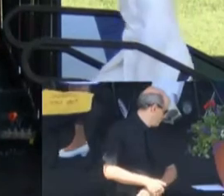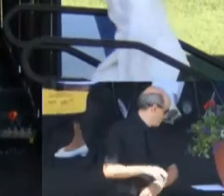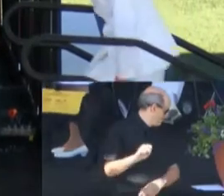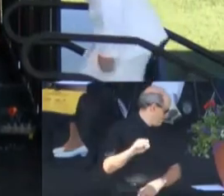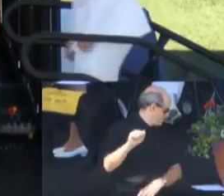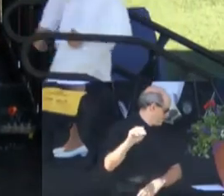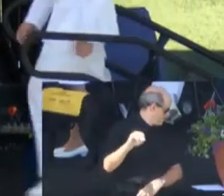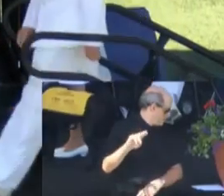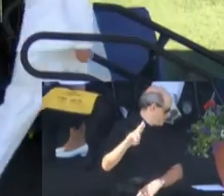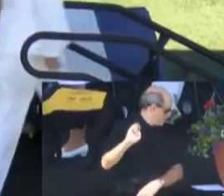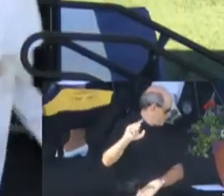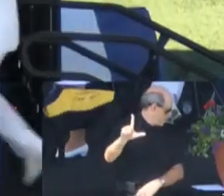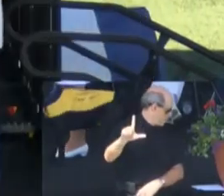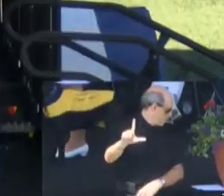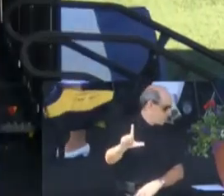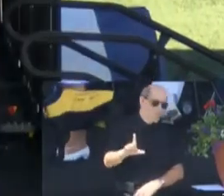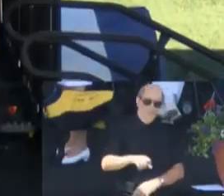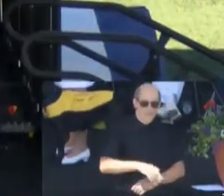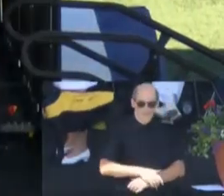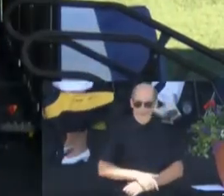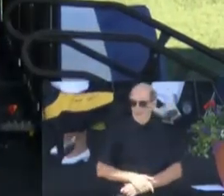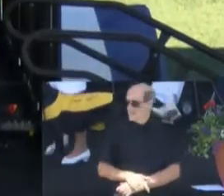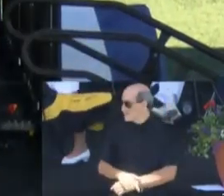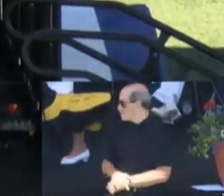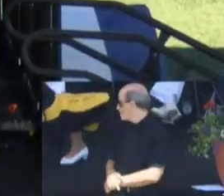Samuel Joseph Hess.